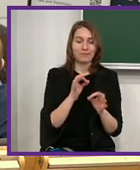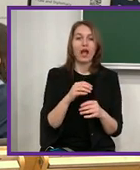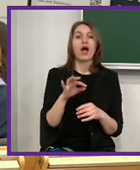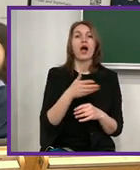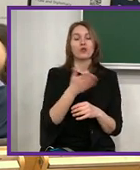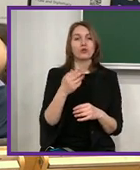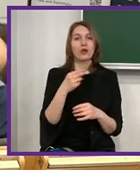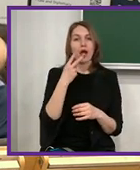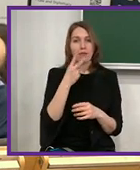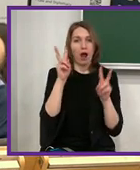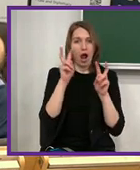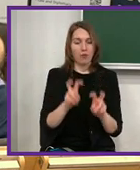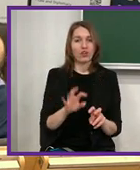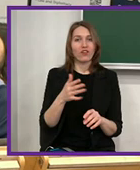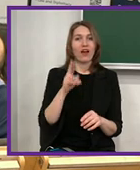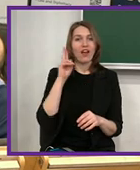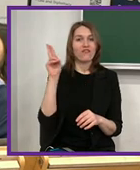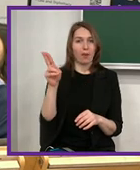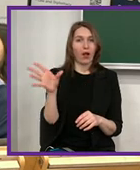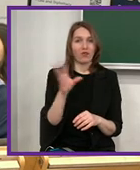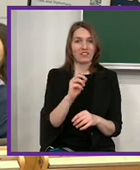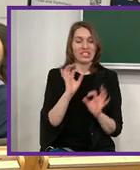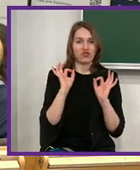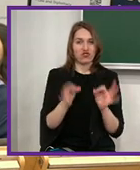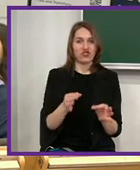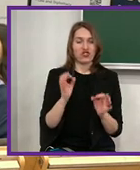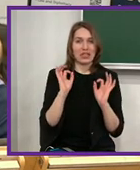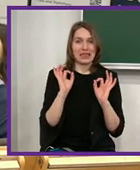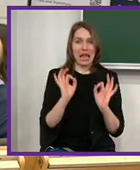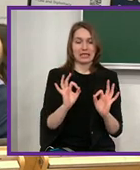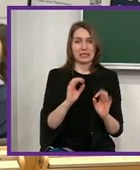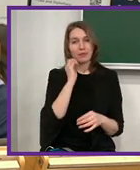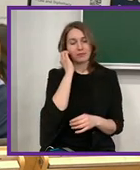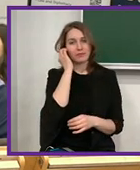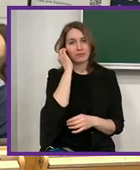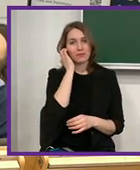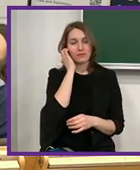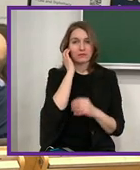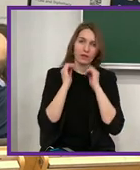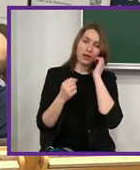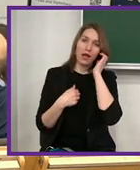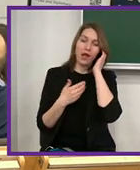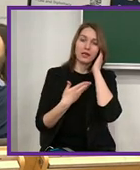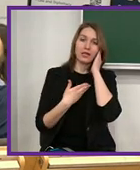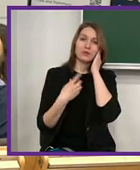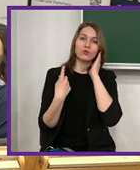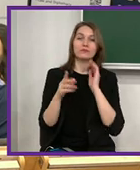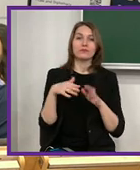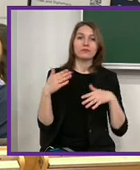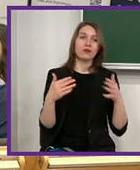from NGO, so yes, I can be slightly less cautious and politically correct.